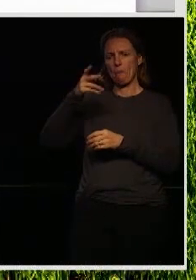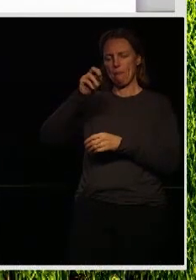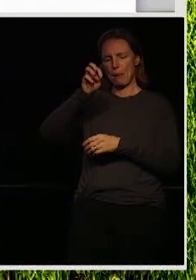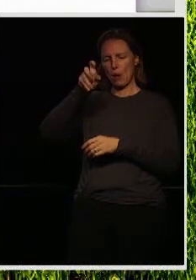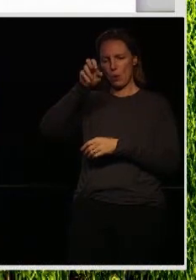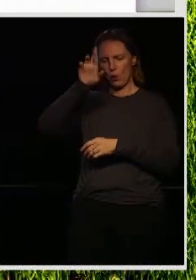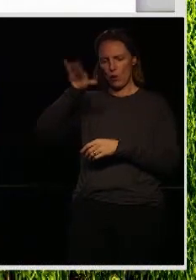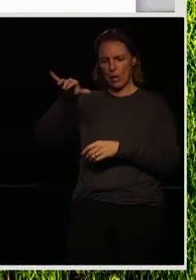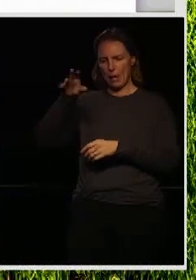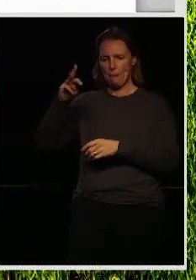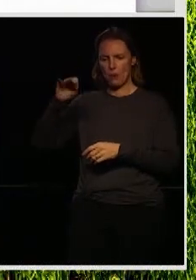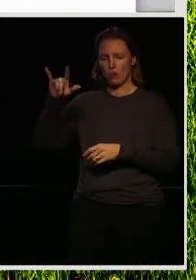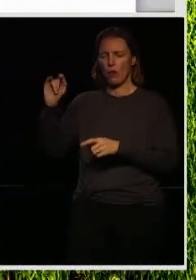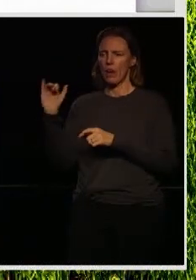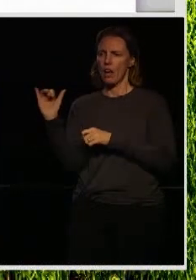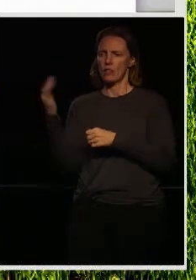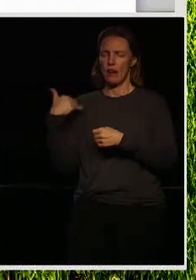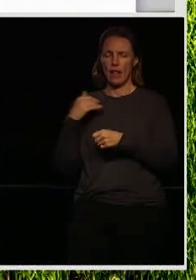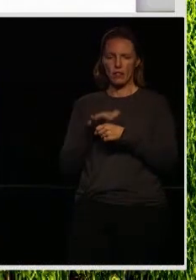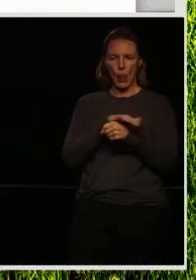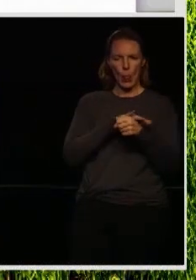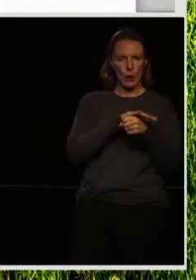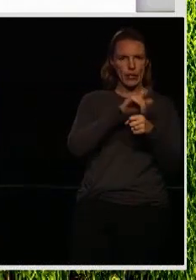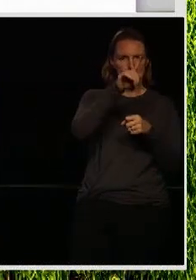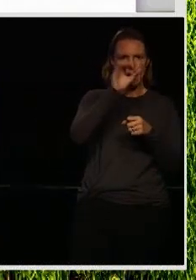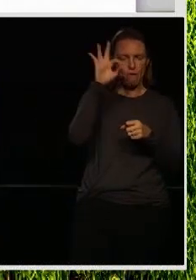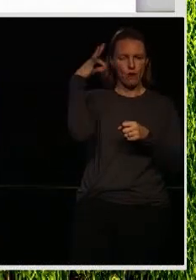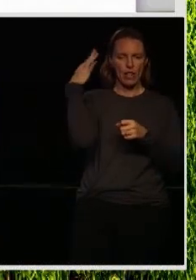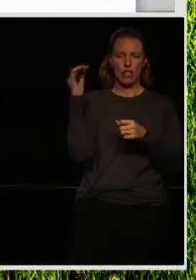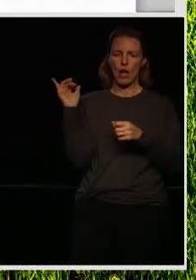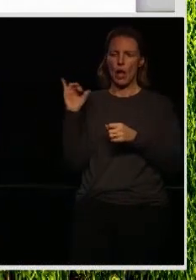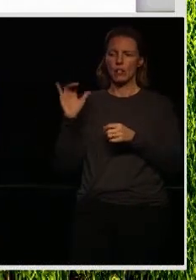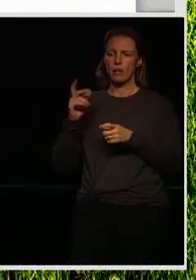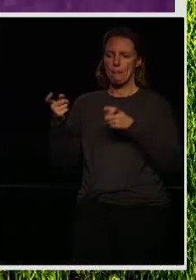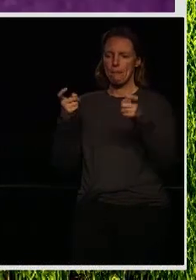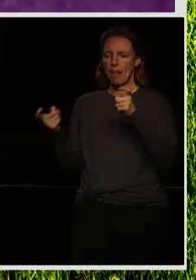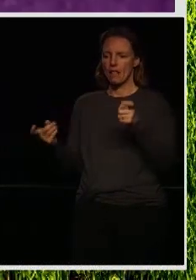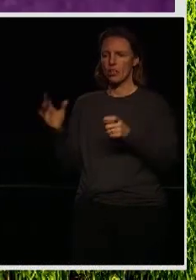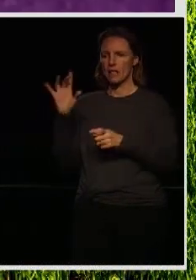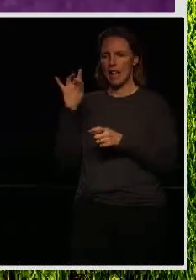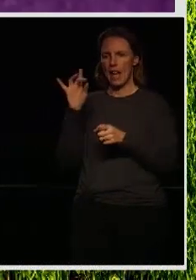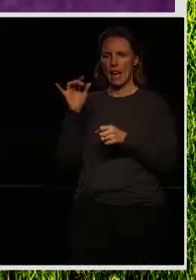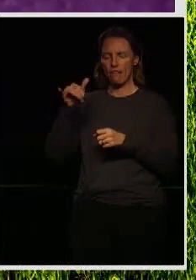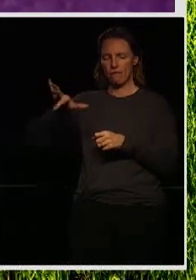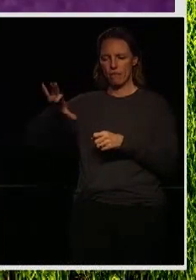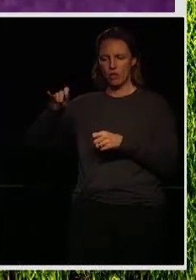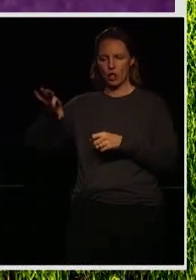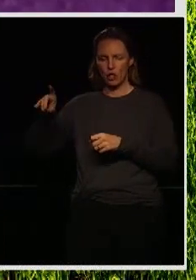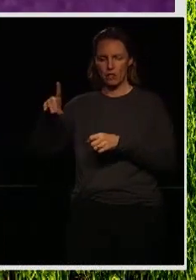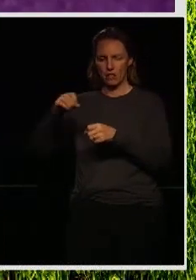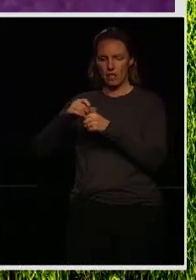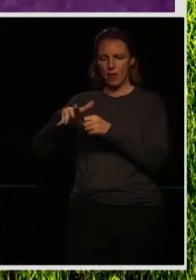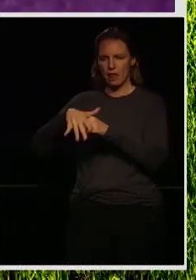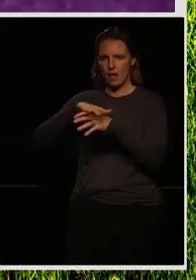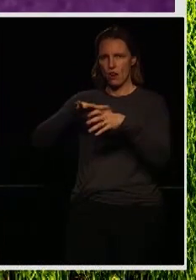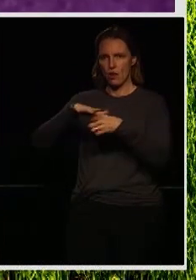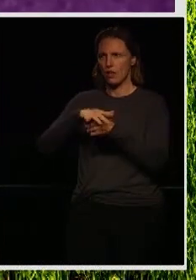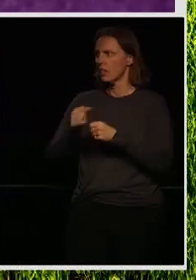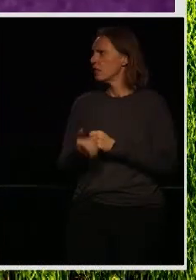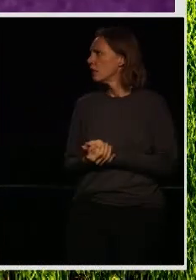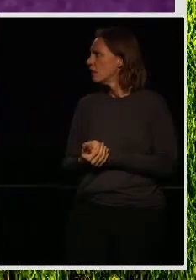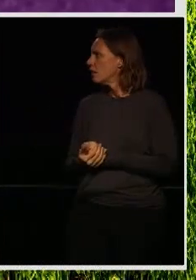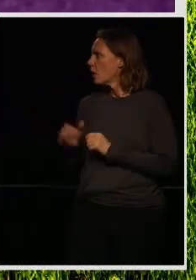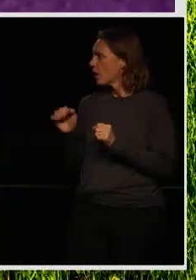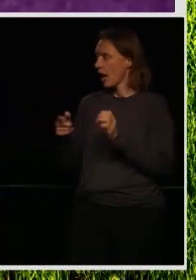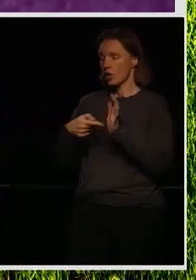in France. He also manages 8 vineyards in the region. So he can check all of his information